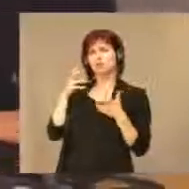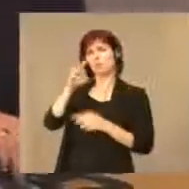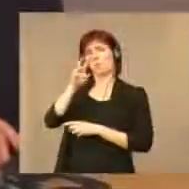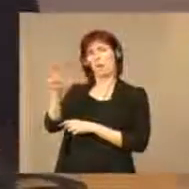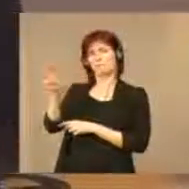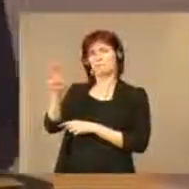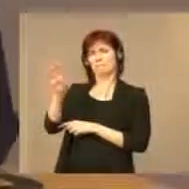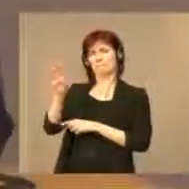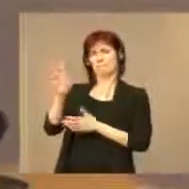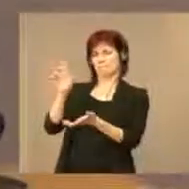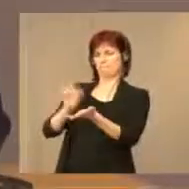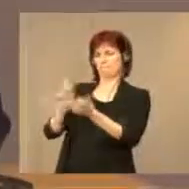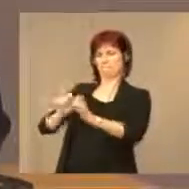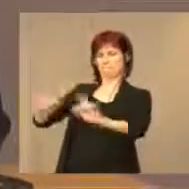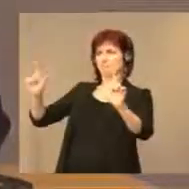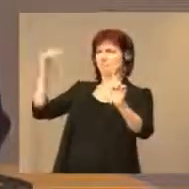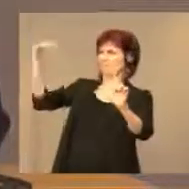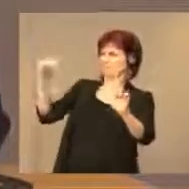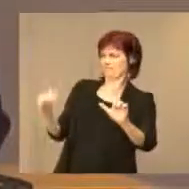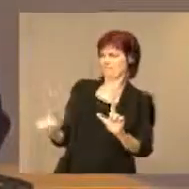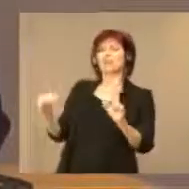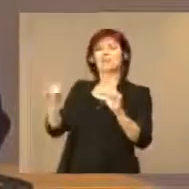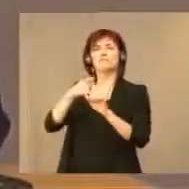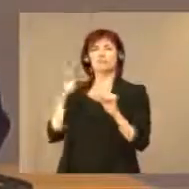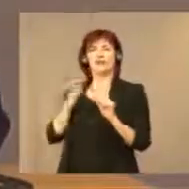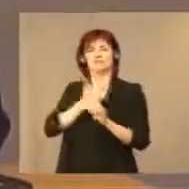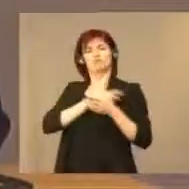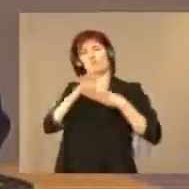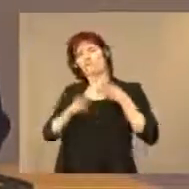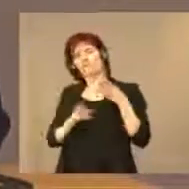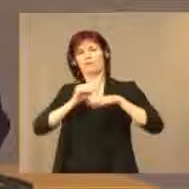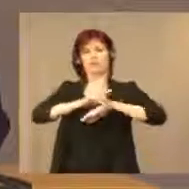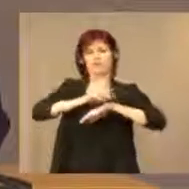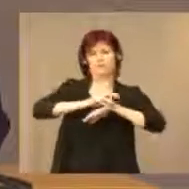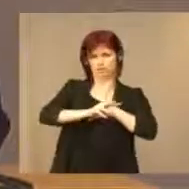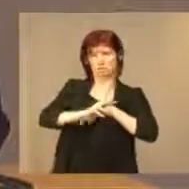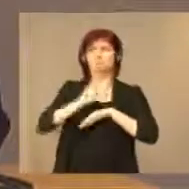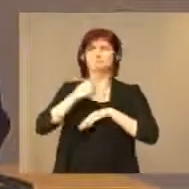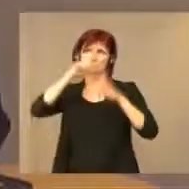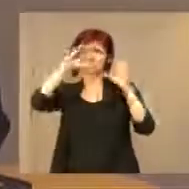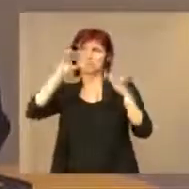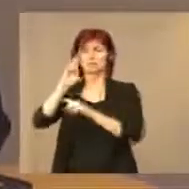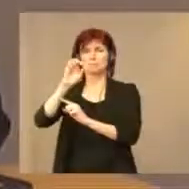based on our consultation process, and we're looking at releasing that in May of